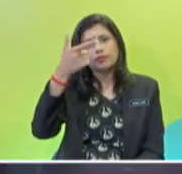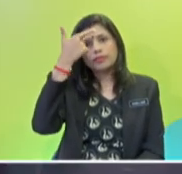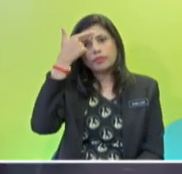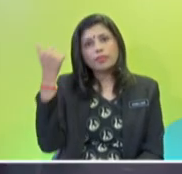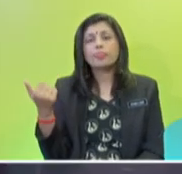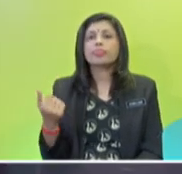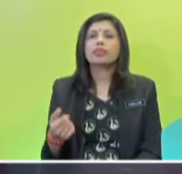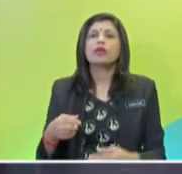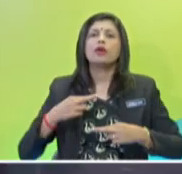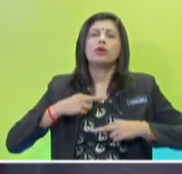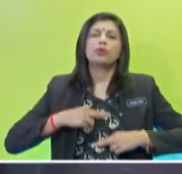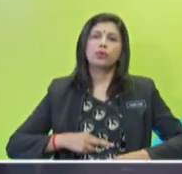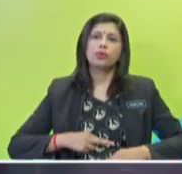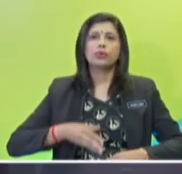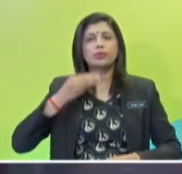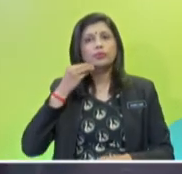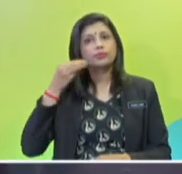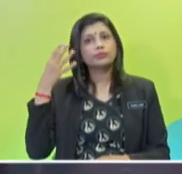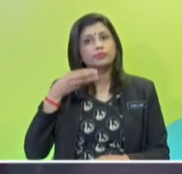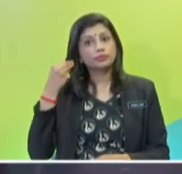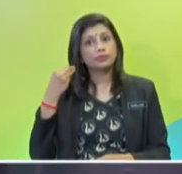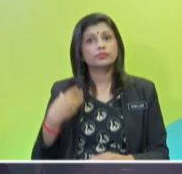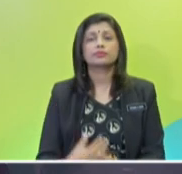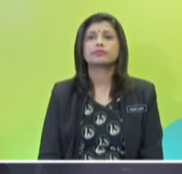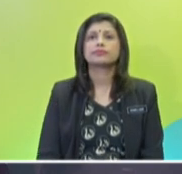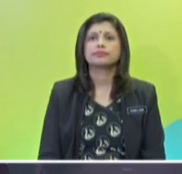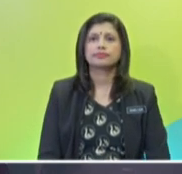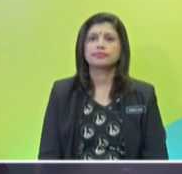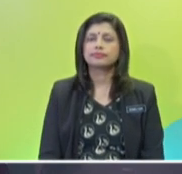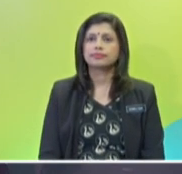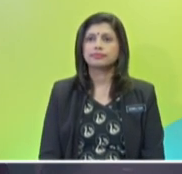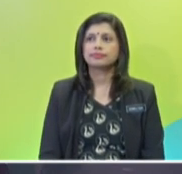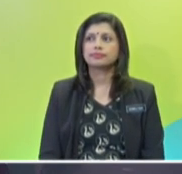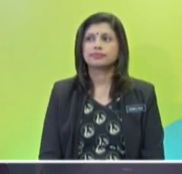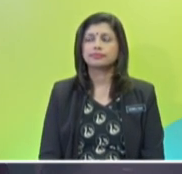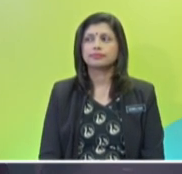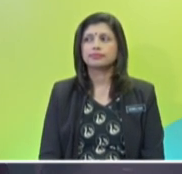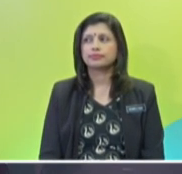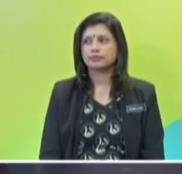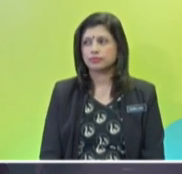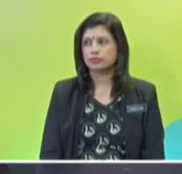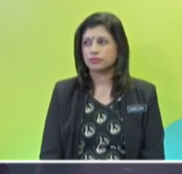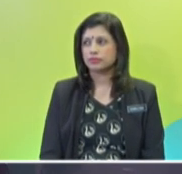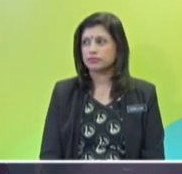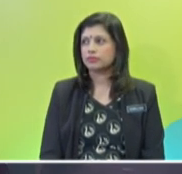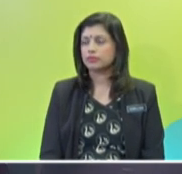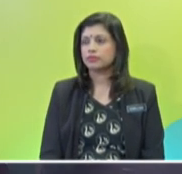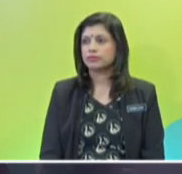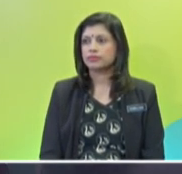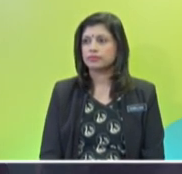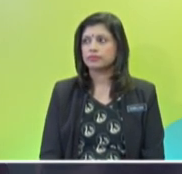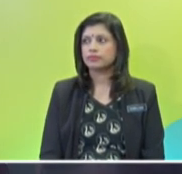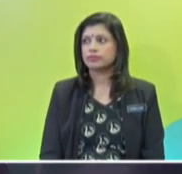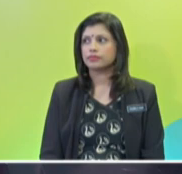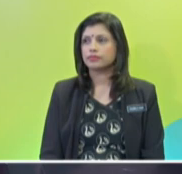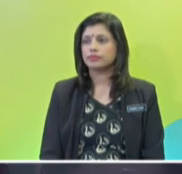thank you, Chris. Thank you very much. Welcome, teacher. Okay, so first one, I think I will ask Chris help to match the